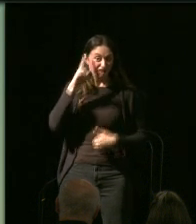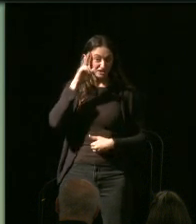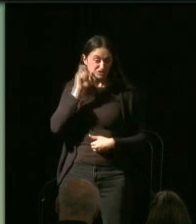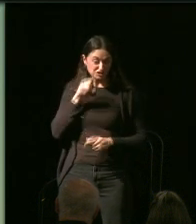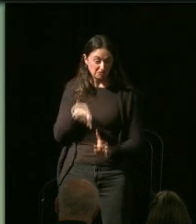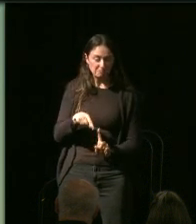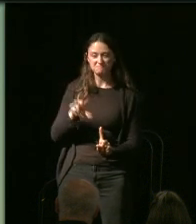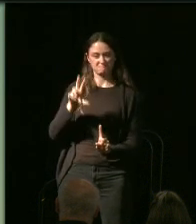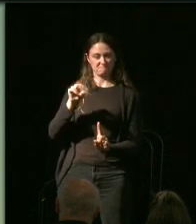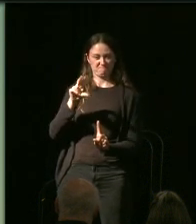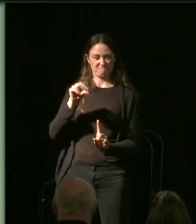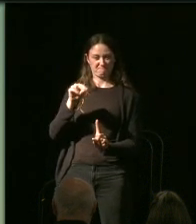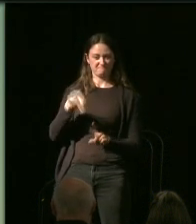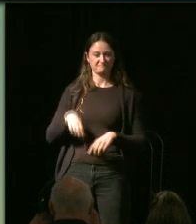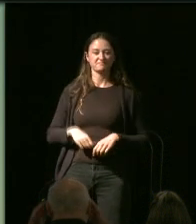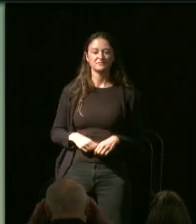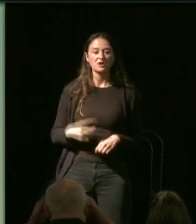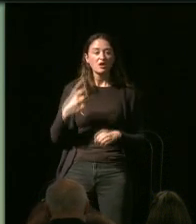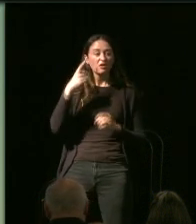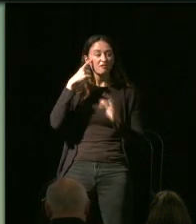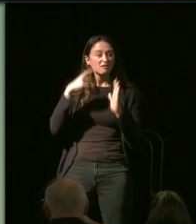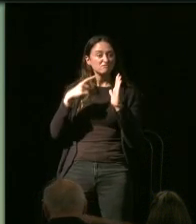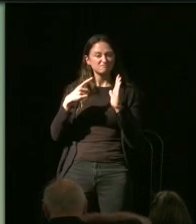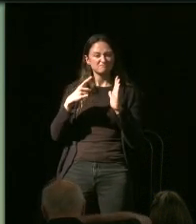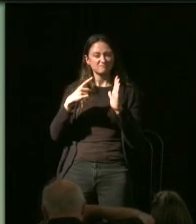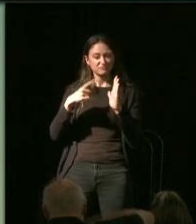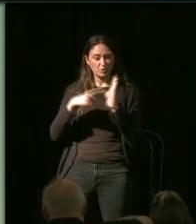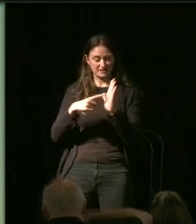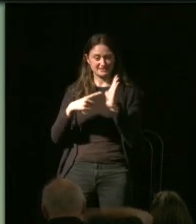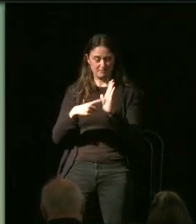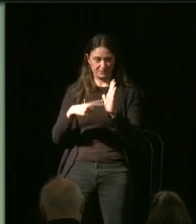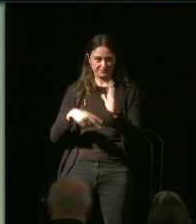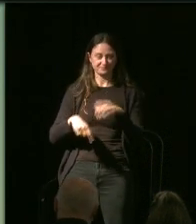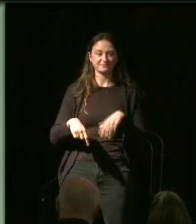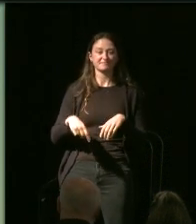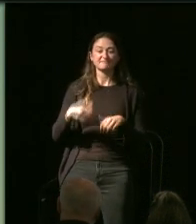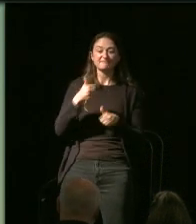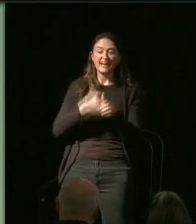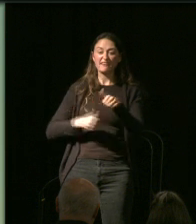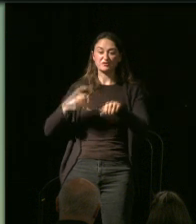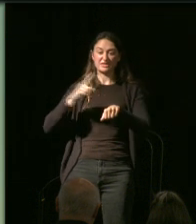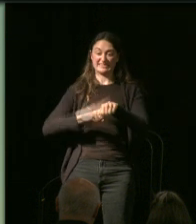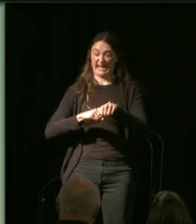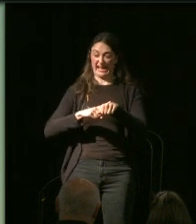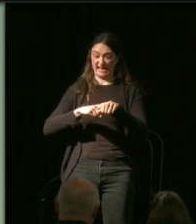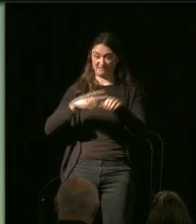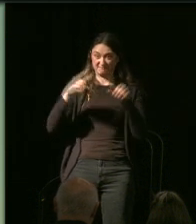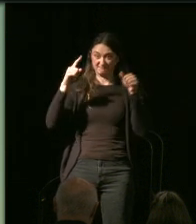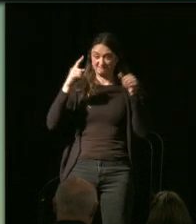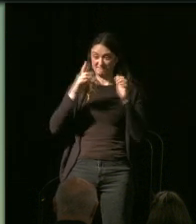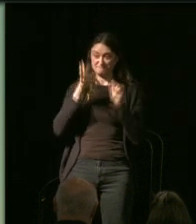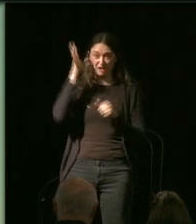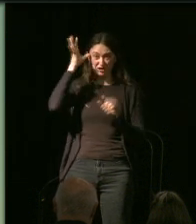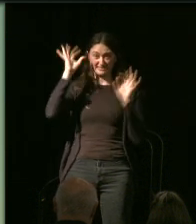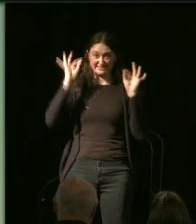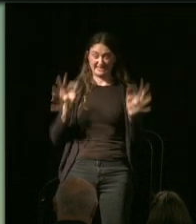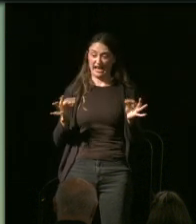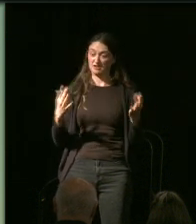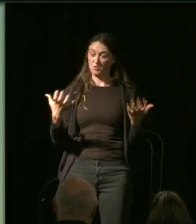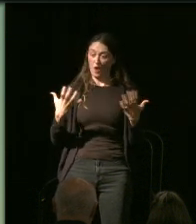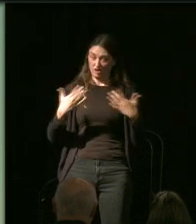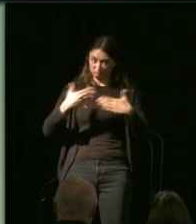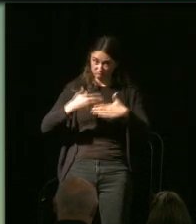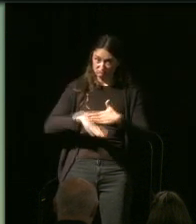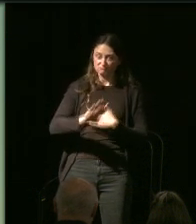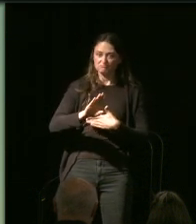Dragons. They call it a D4. It's rolled each time they have children together. If a 2 or 3 is rolled, they have a carrier. If a 1